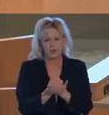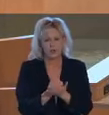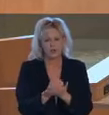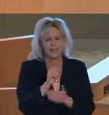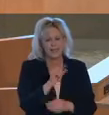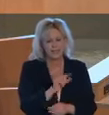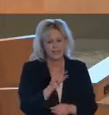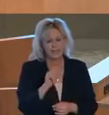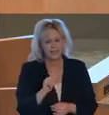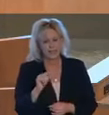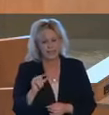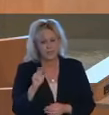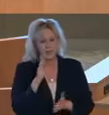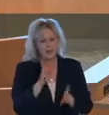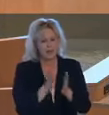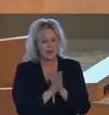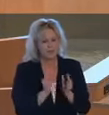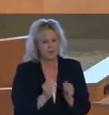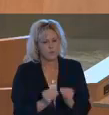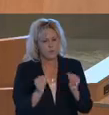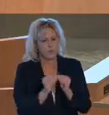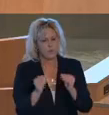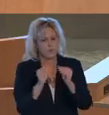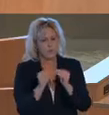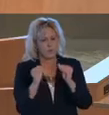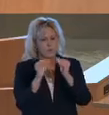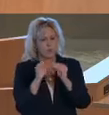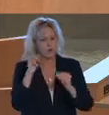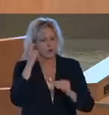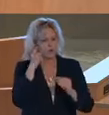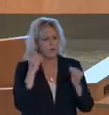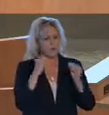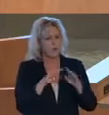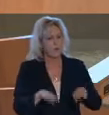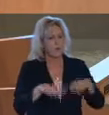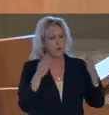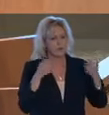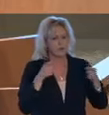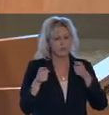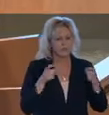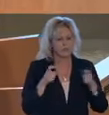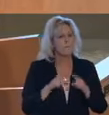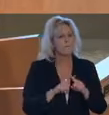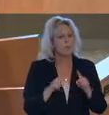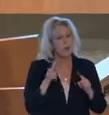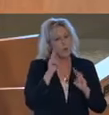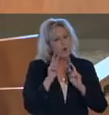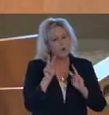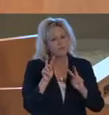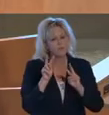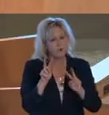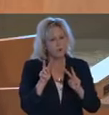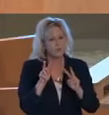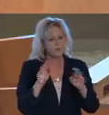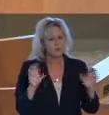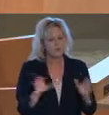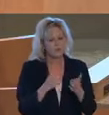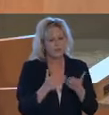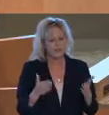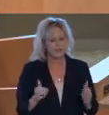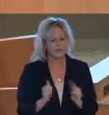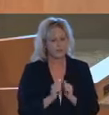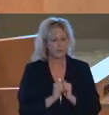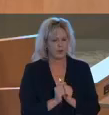little by little, and we're going to ask for more and more with the governor and more of that local control going forward. But we're really looking forward to doing these things